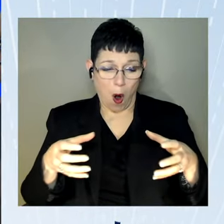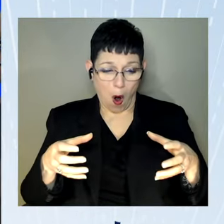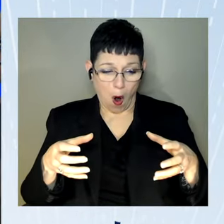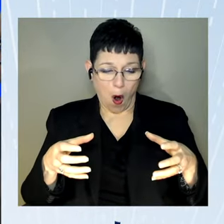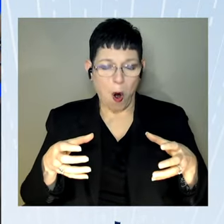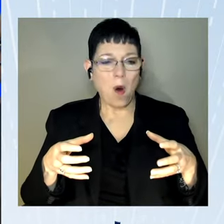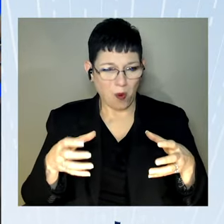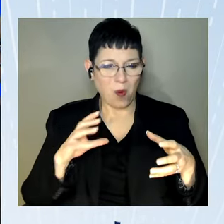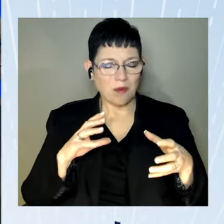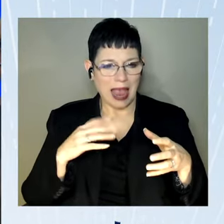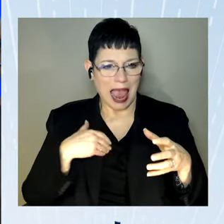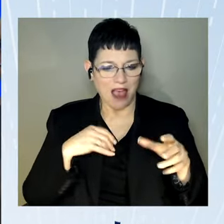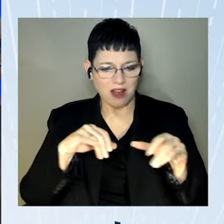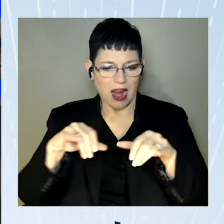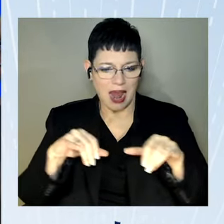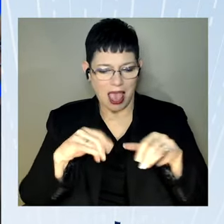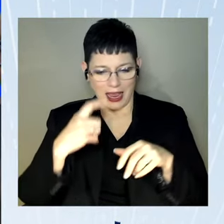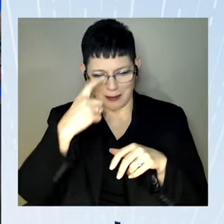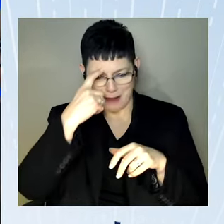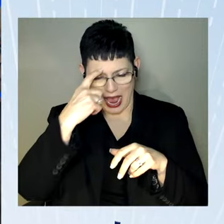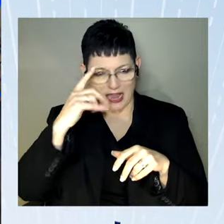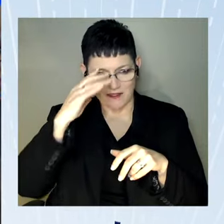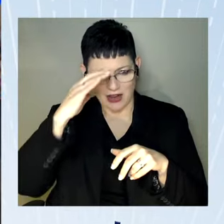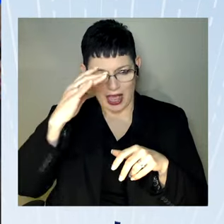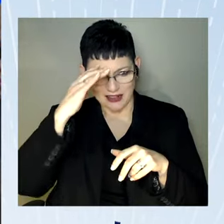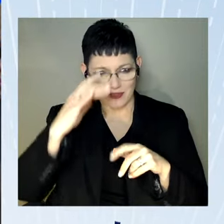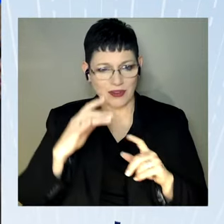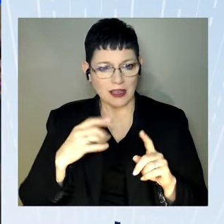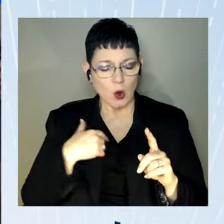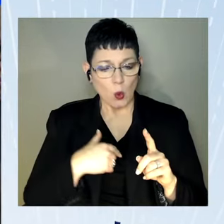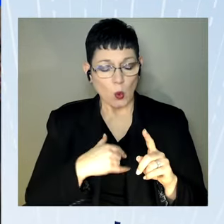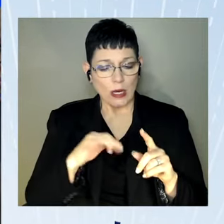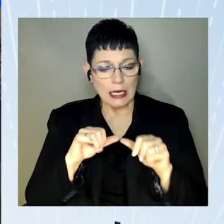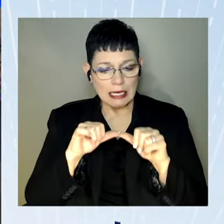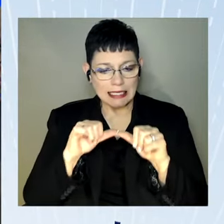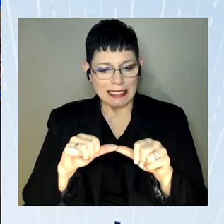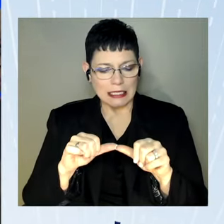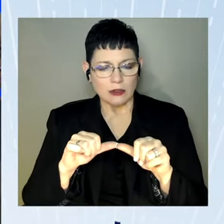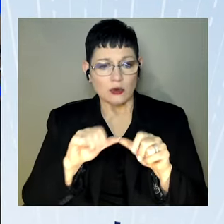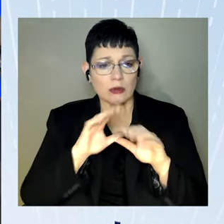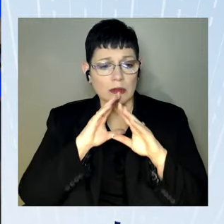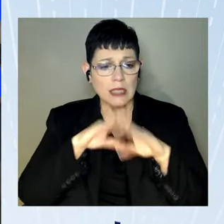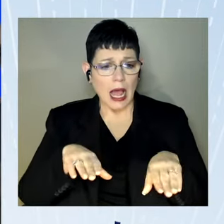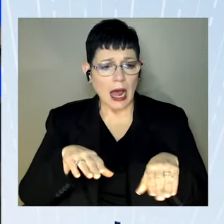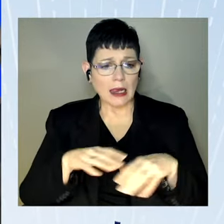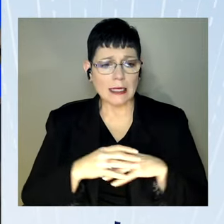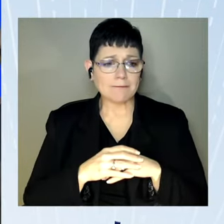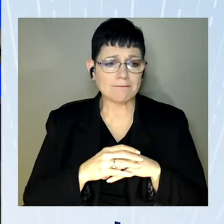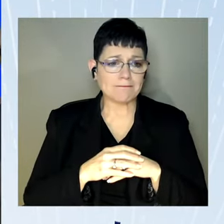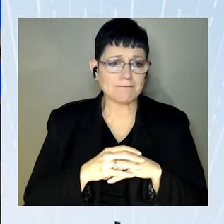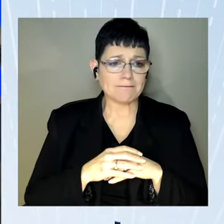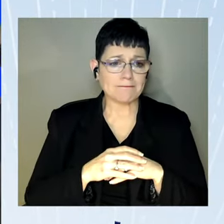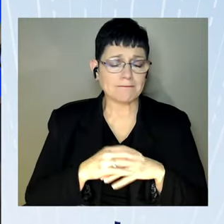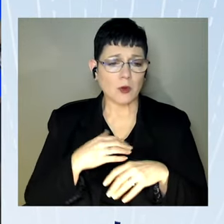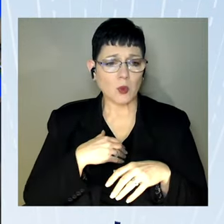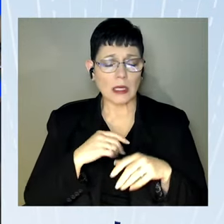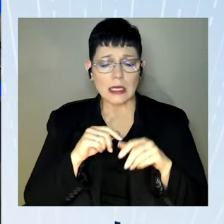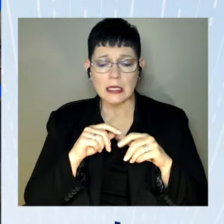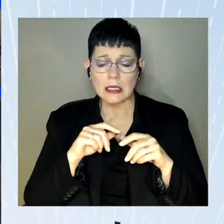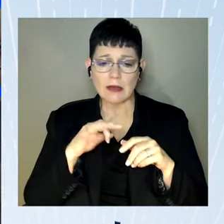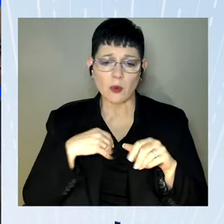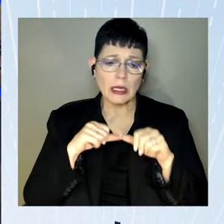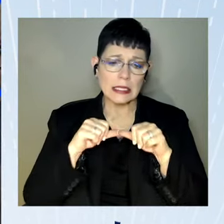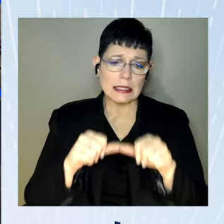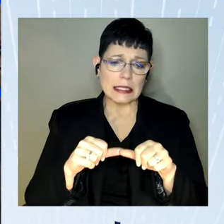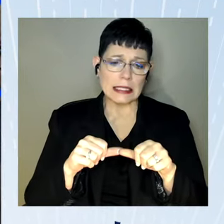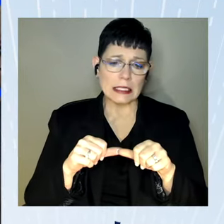Because the reality is, if we continue to be silent workers, we continue to be people that are stepped